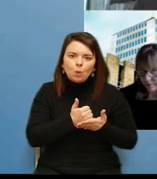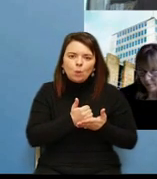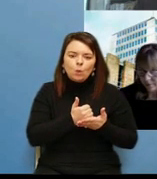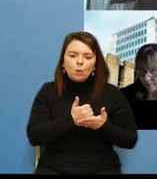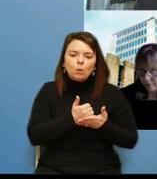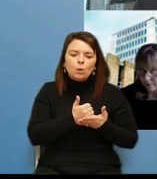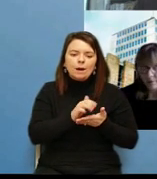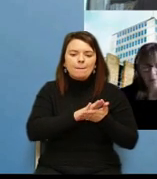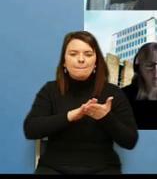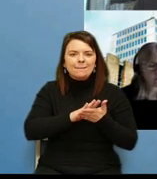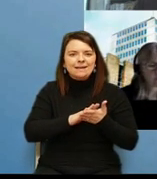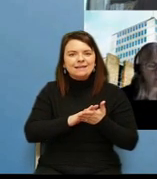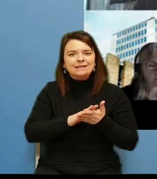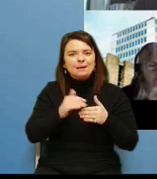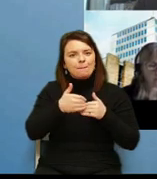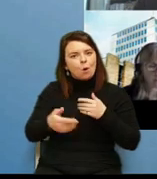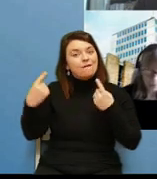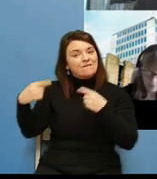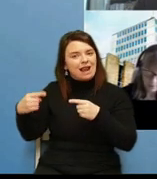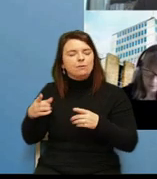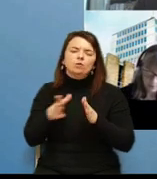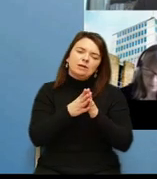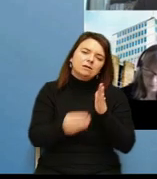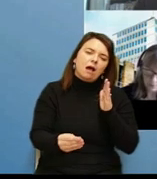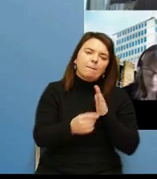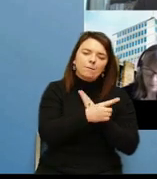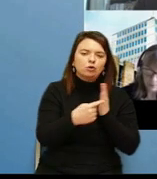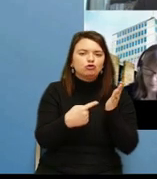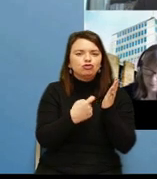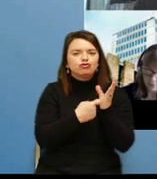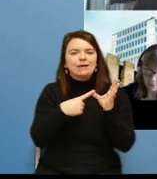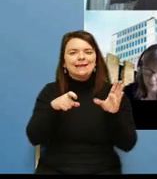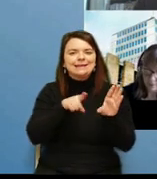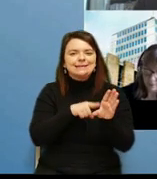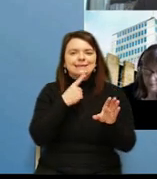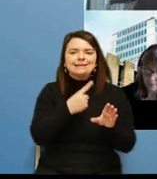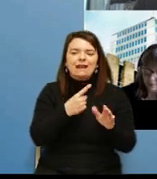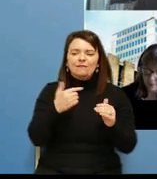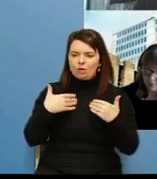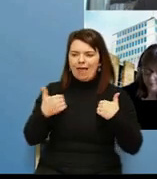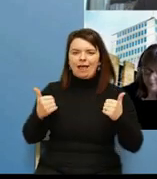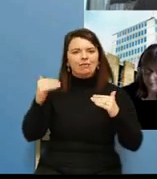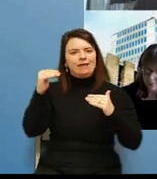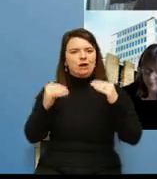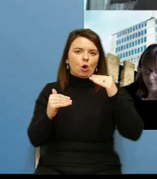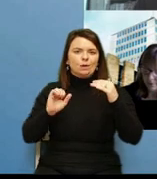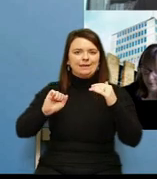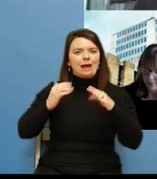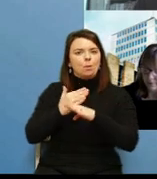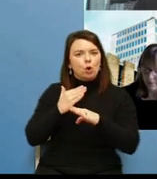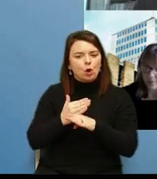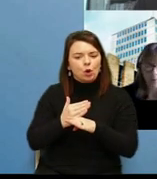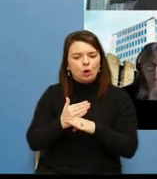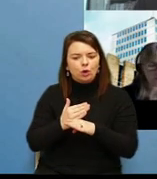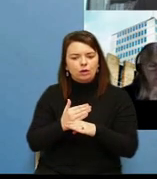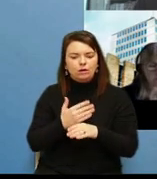offering support, which might free up more capacity, for example, for what Tracy has suggested around the